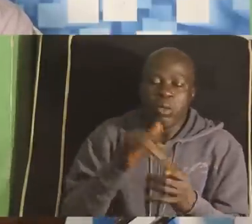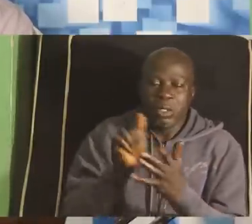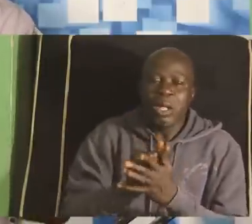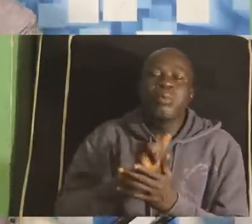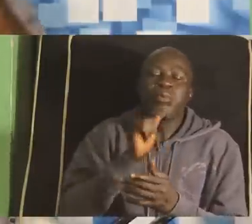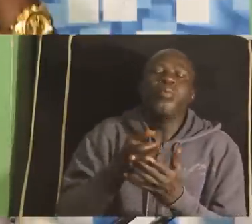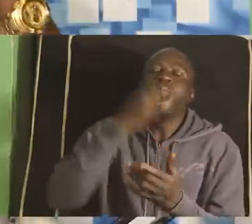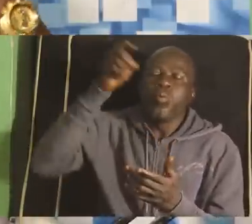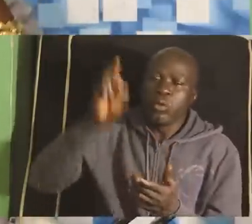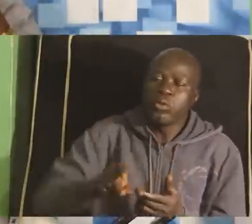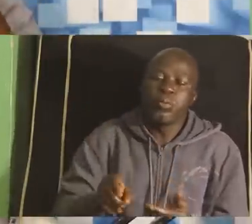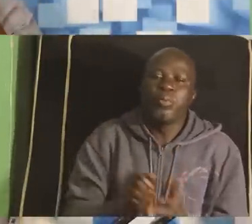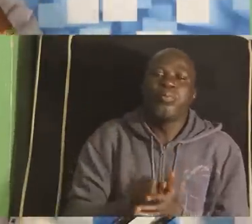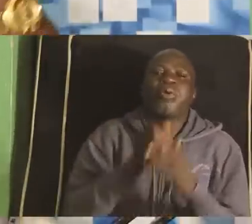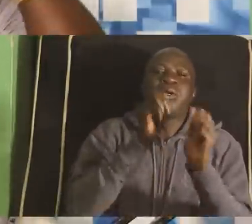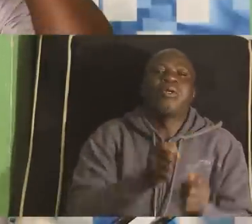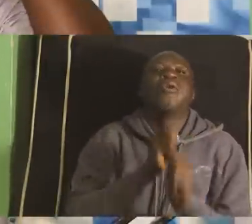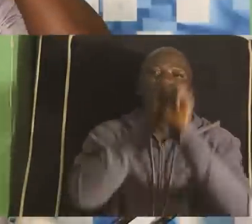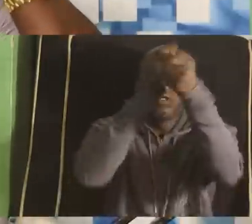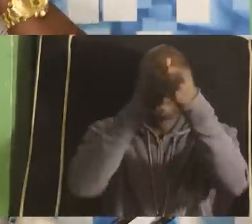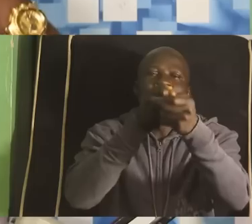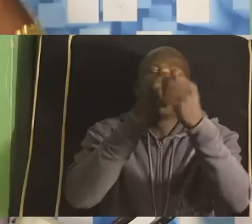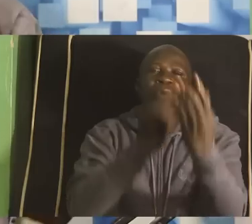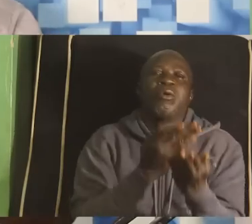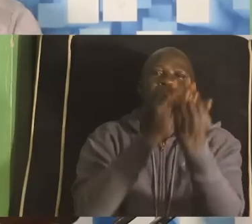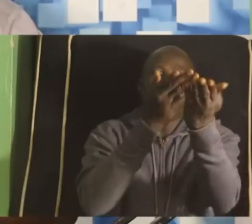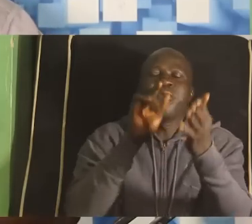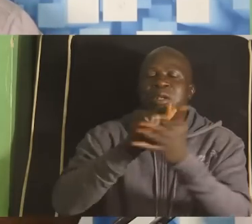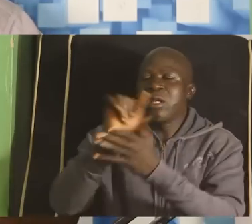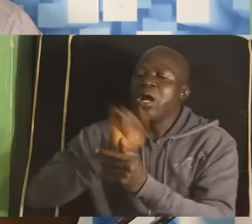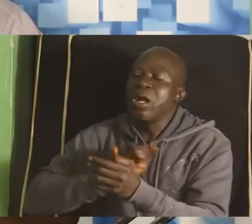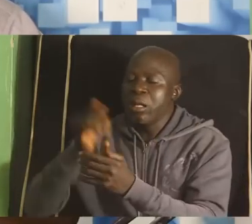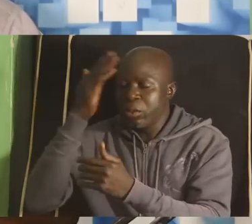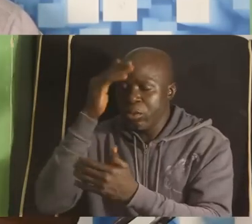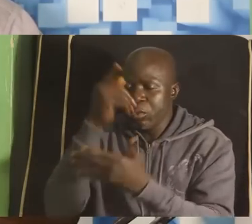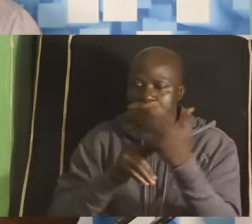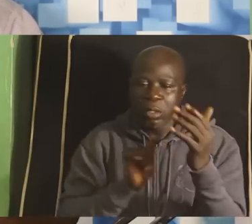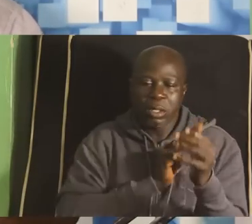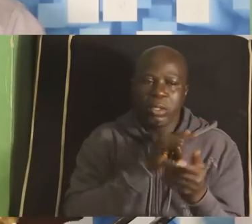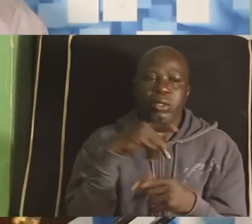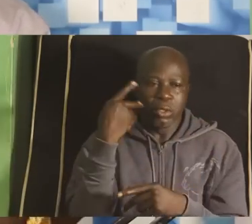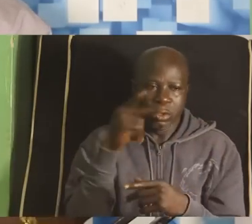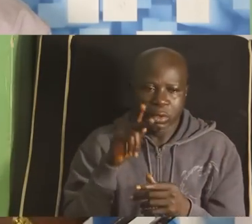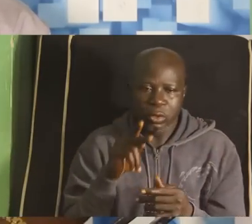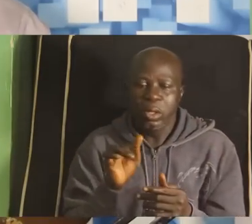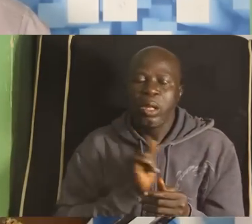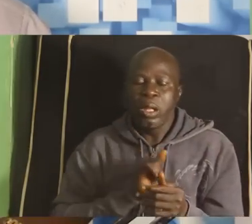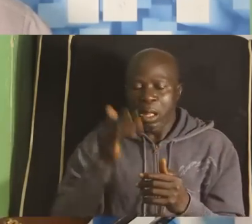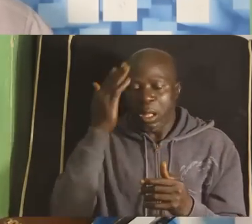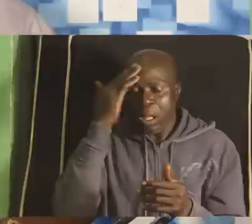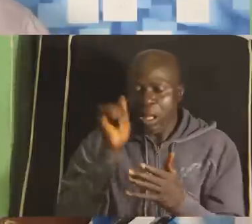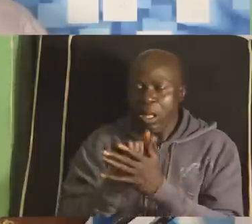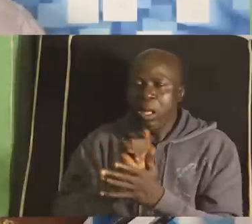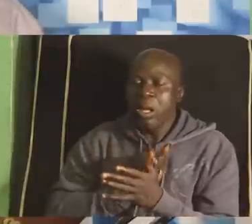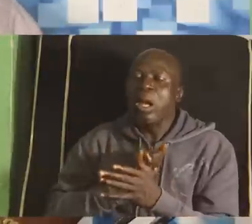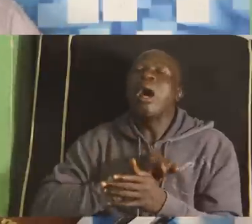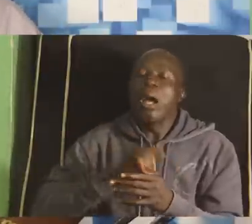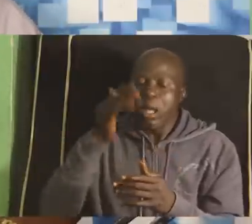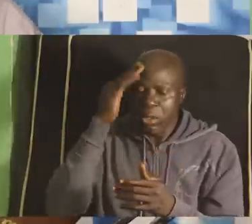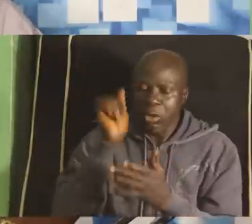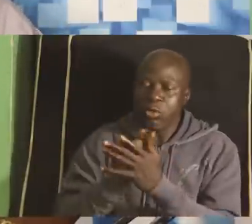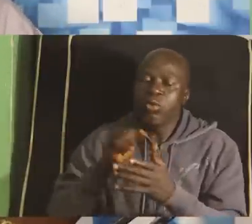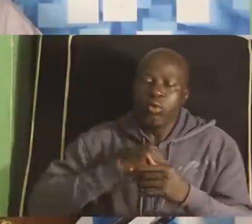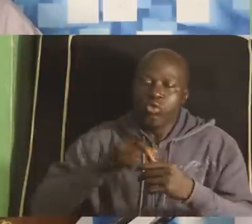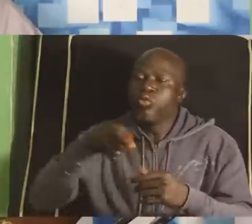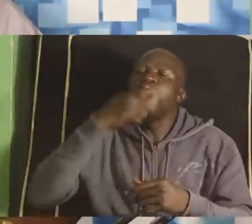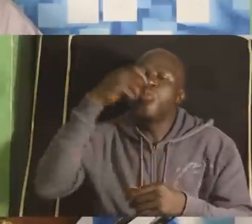must not pay. You must be paying your mortgage. Ati nto luwa so fun mi. I know what I saw and what the Lord exposed. Mo de mo pe o gbodo ni testimony la.